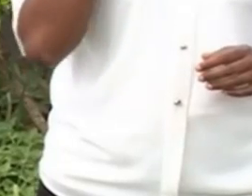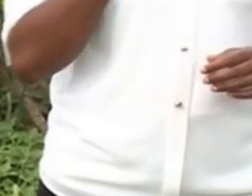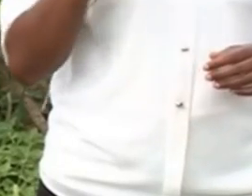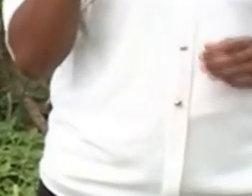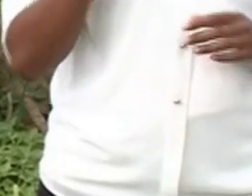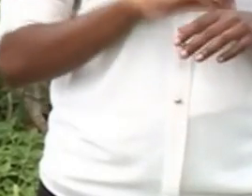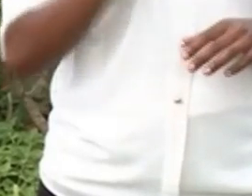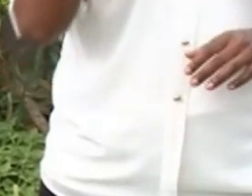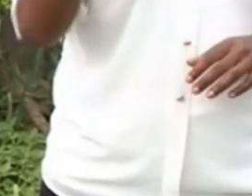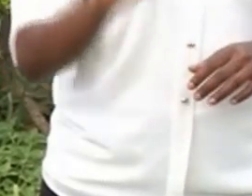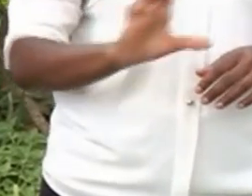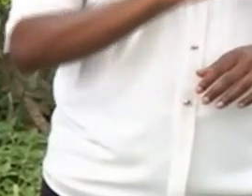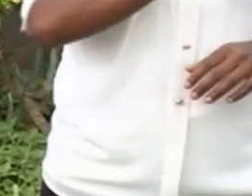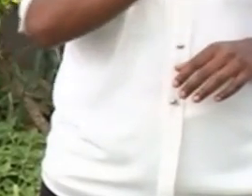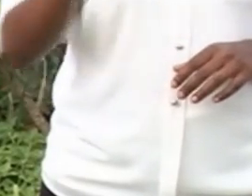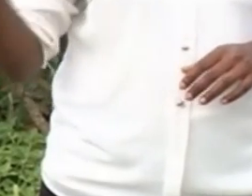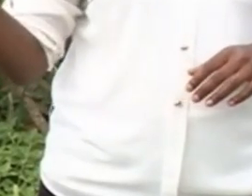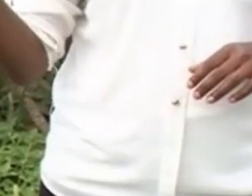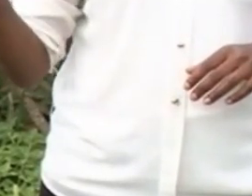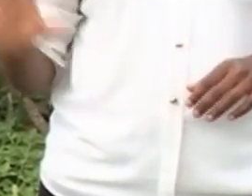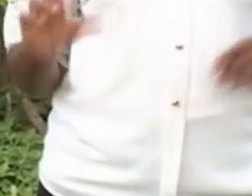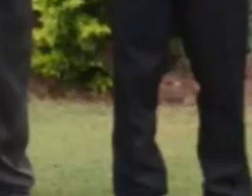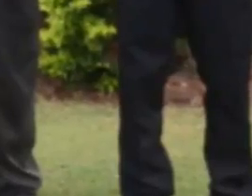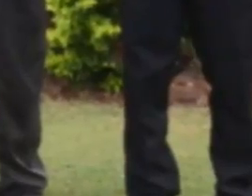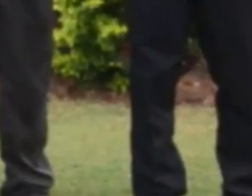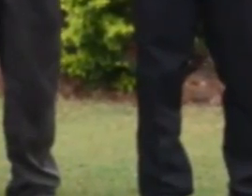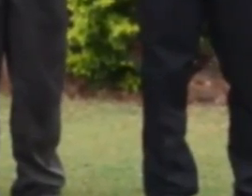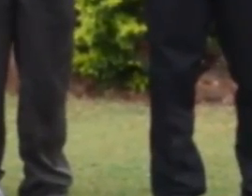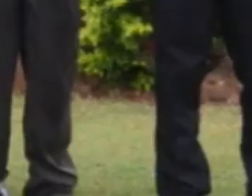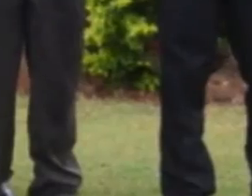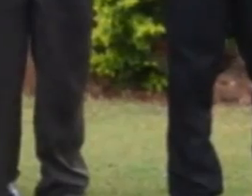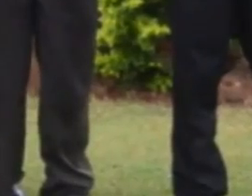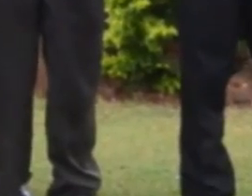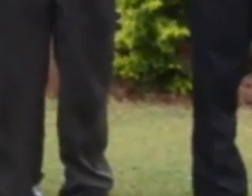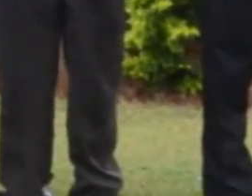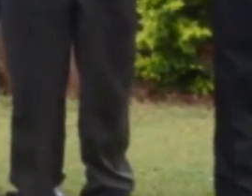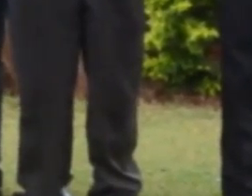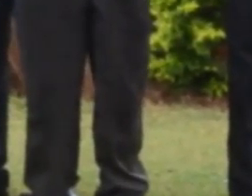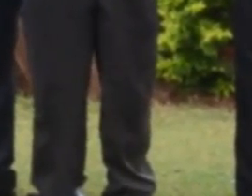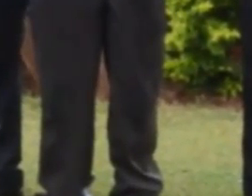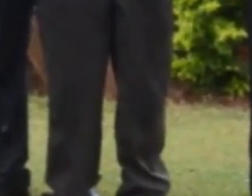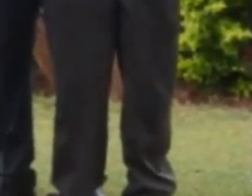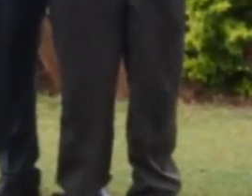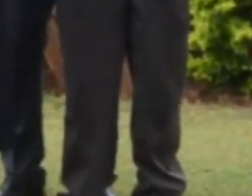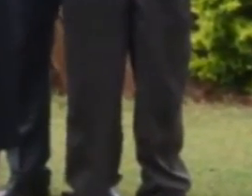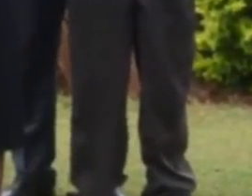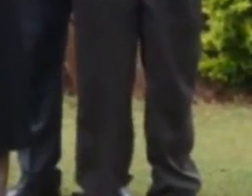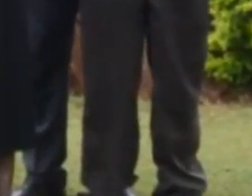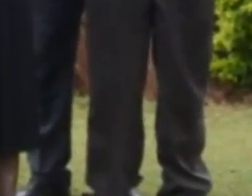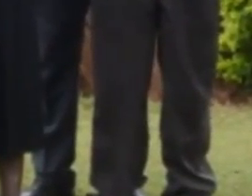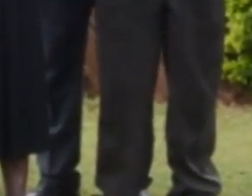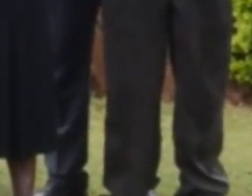was laid on Calvary. Jesus shall lead me night and